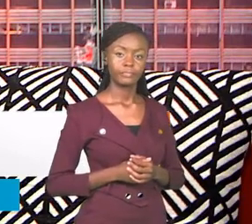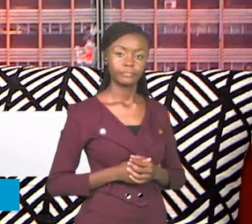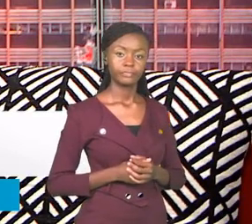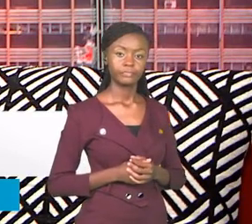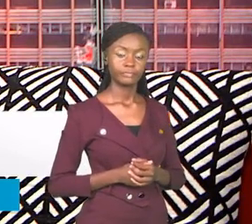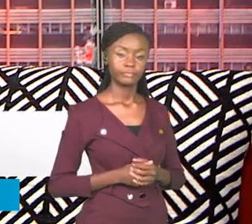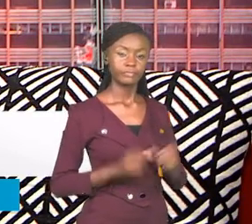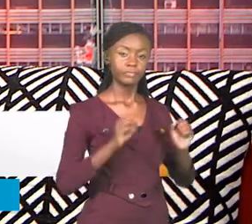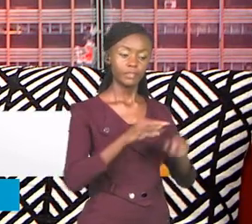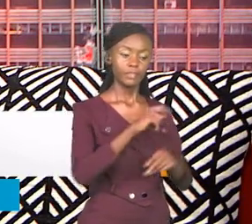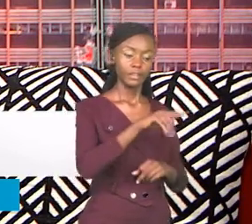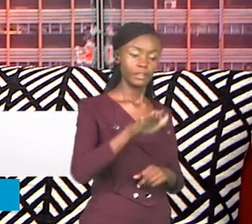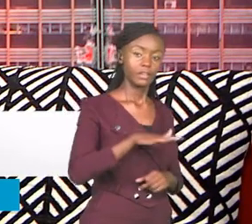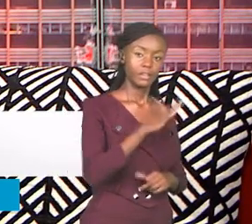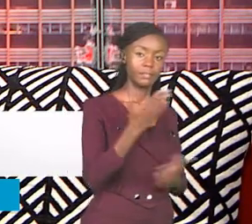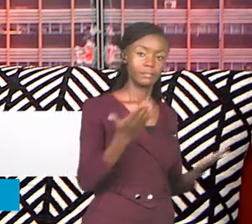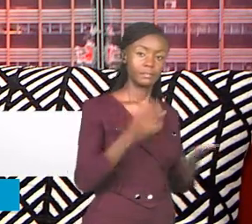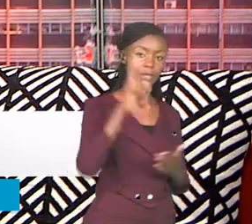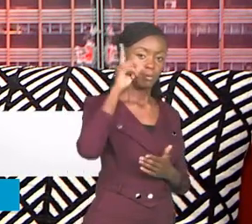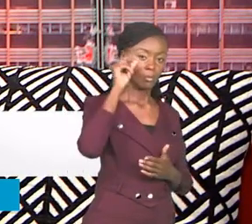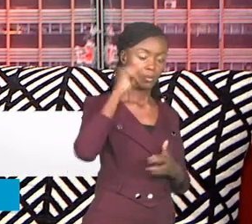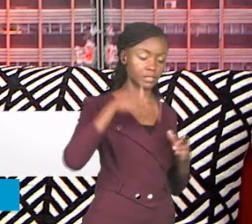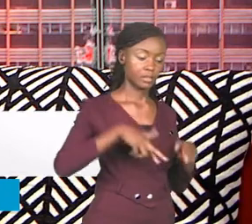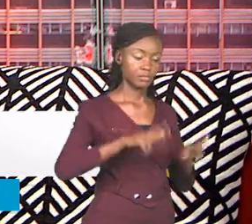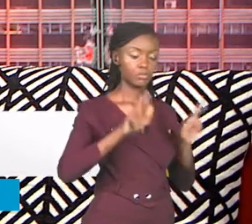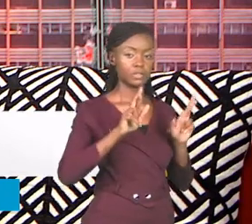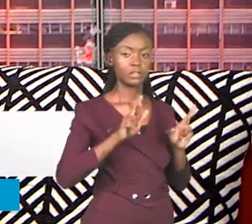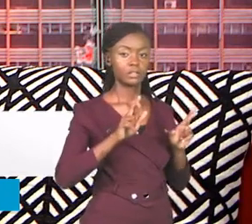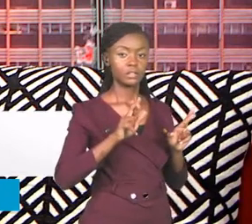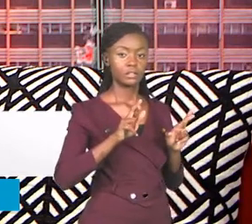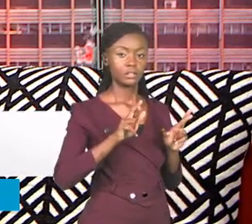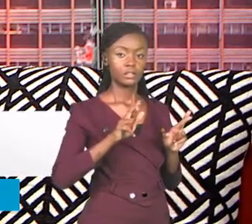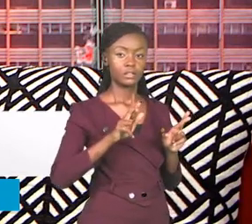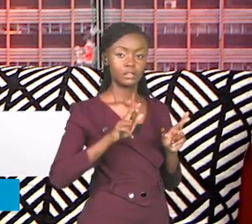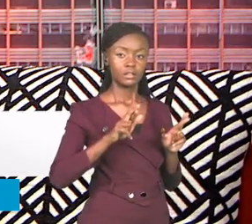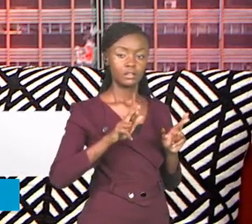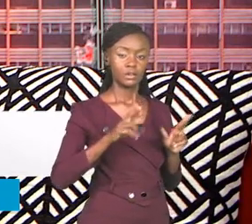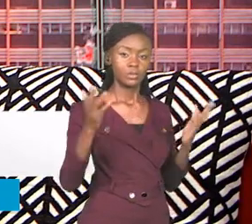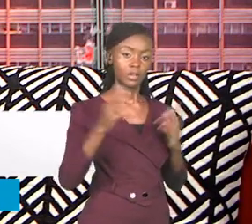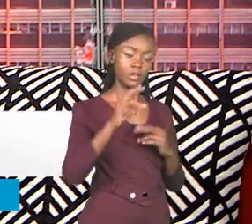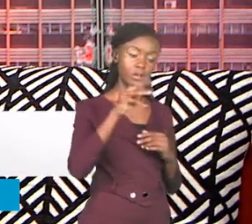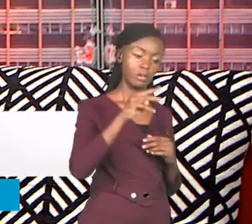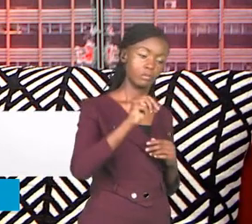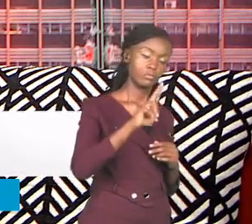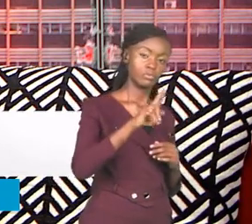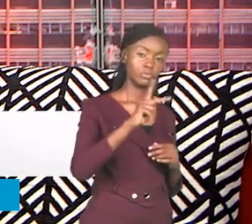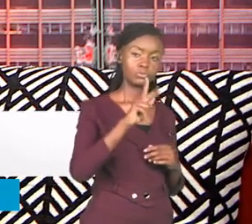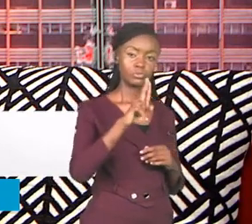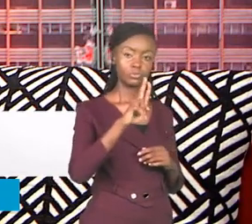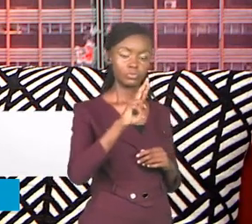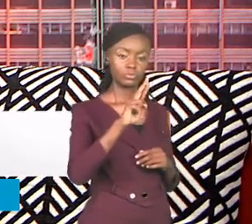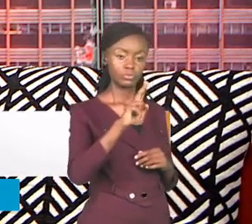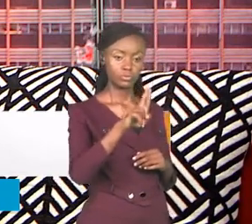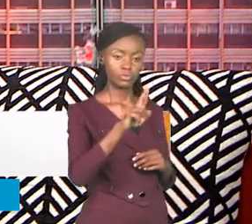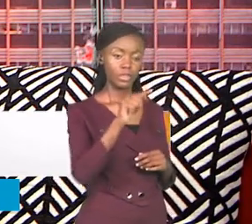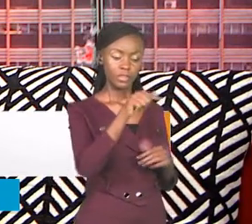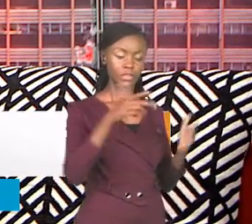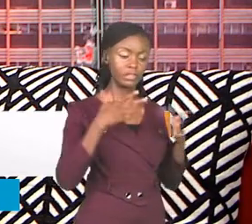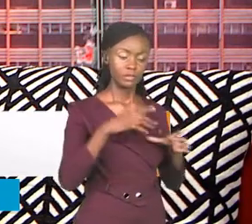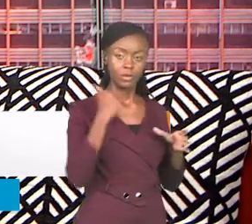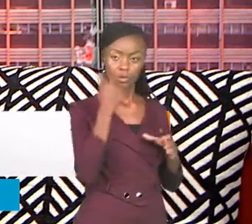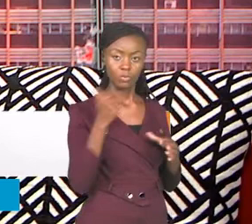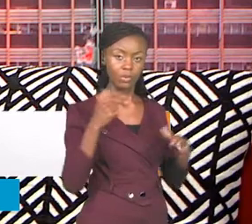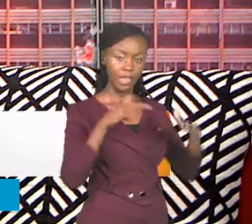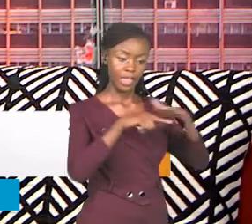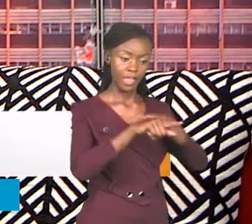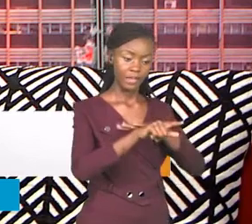if you're on this side, it is Mombasa Road, then you're talking about all the way into Mukuru's and the other side. Because yeah. the guys who eventually come